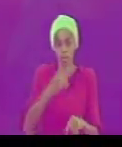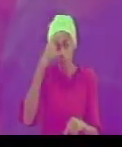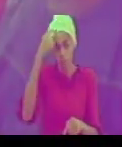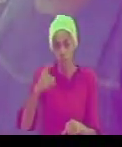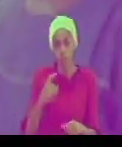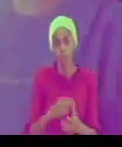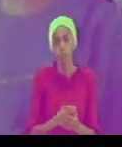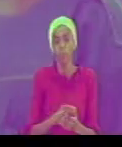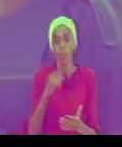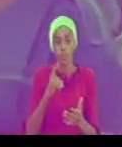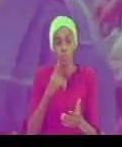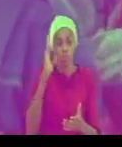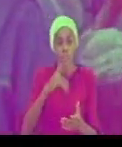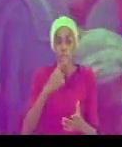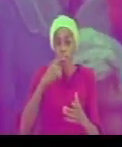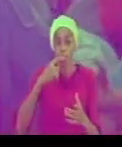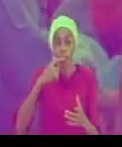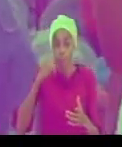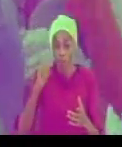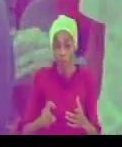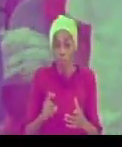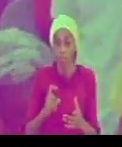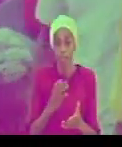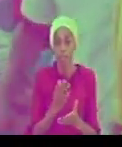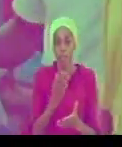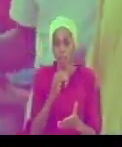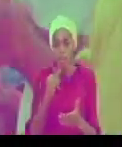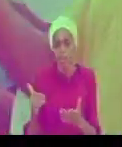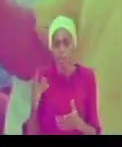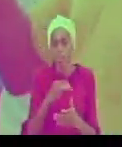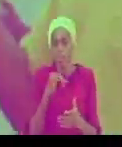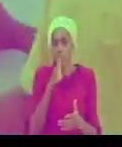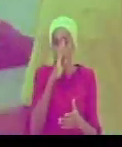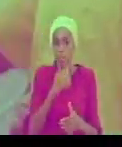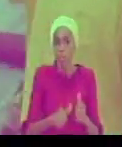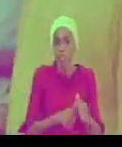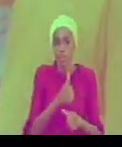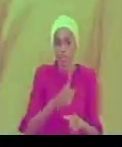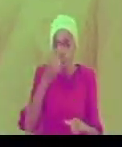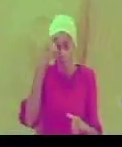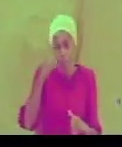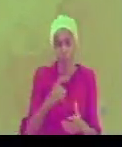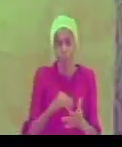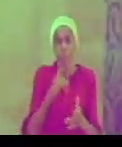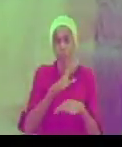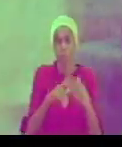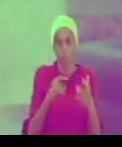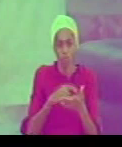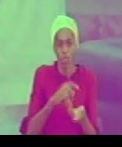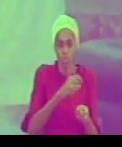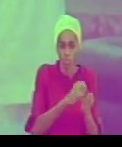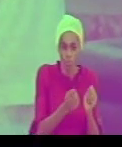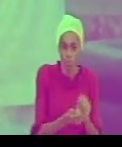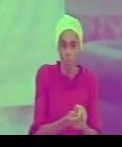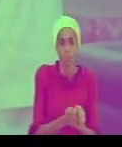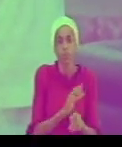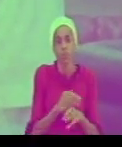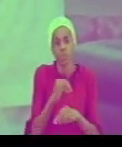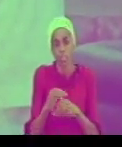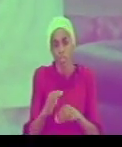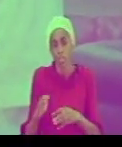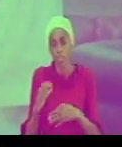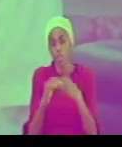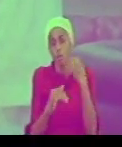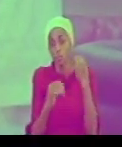these disasters, you have to stop. Famine, you have to stop. Evil, you have to stop. Calamity, you have